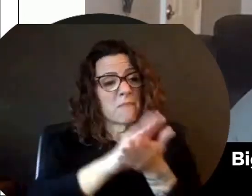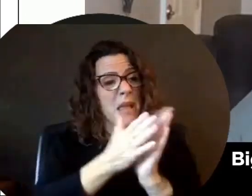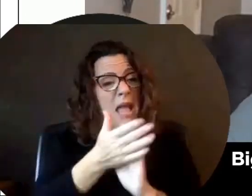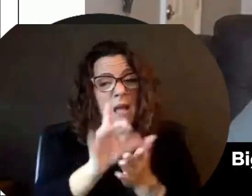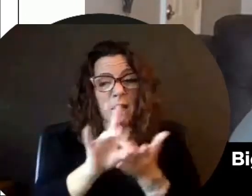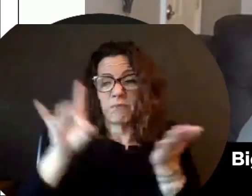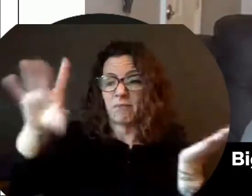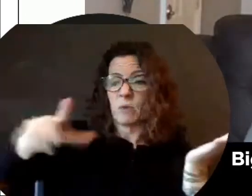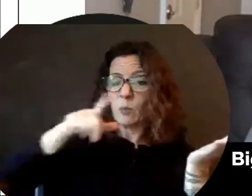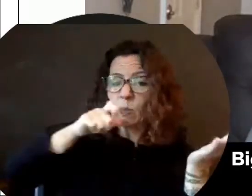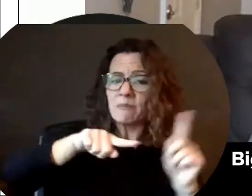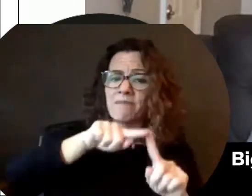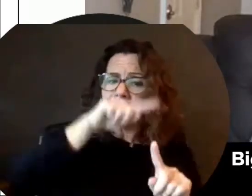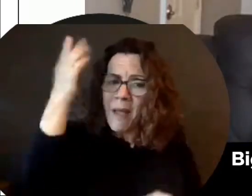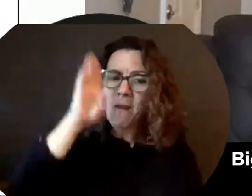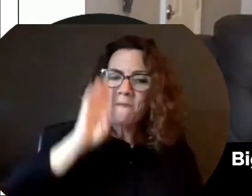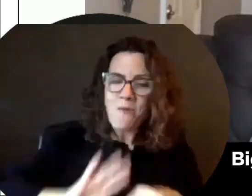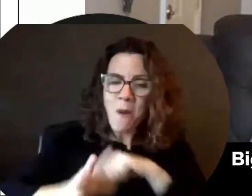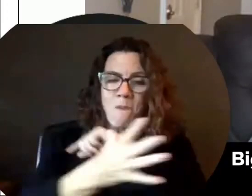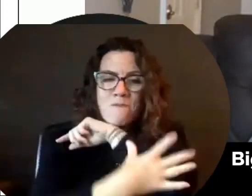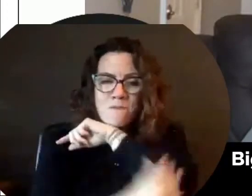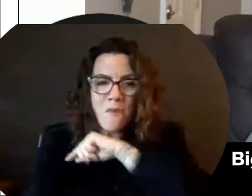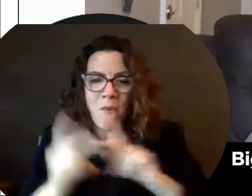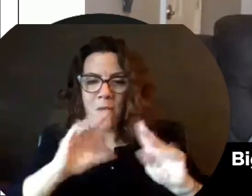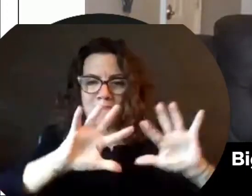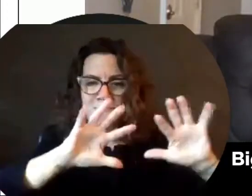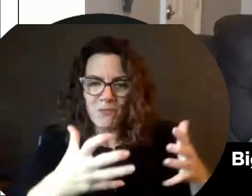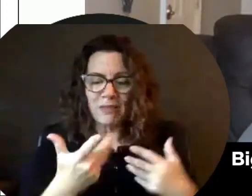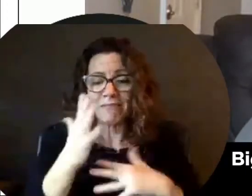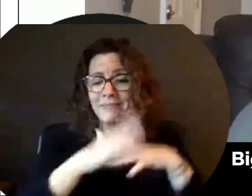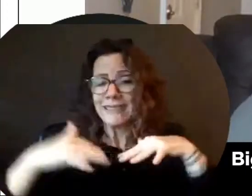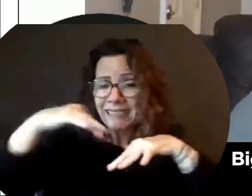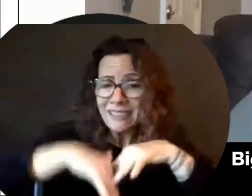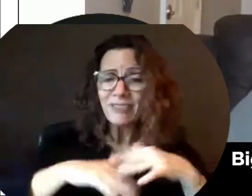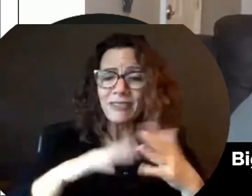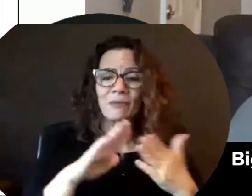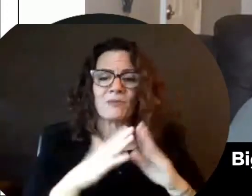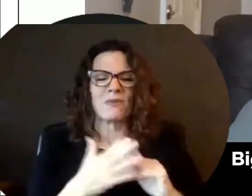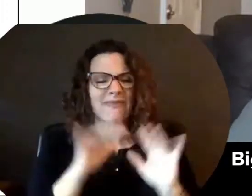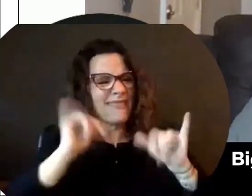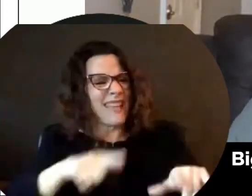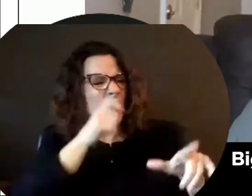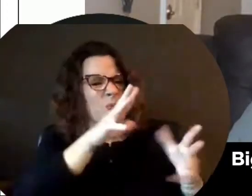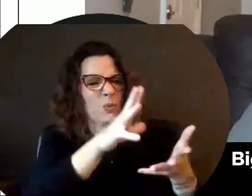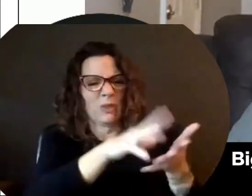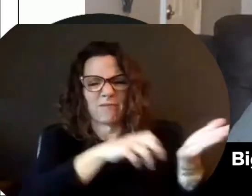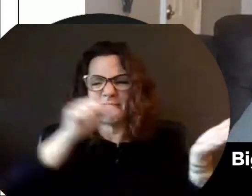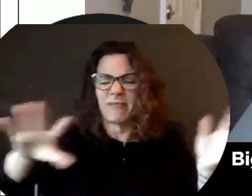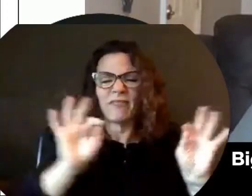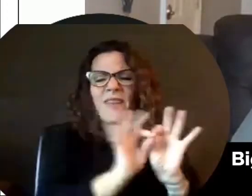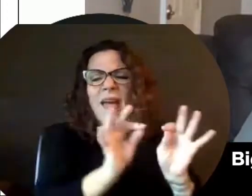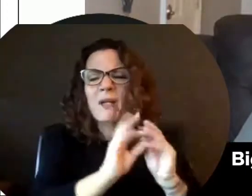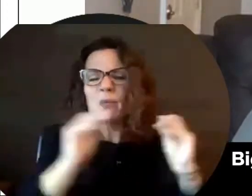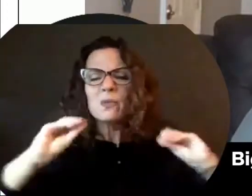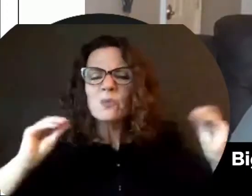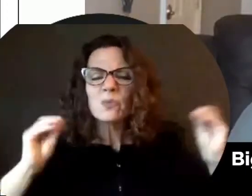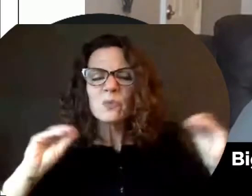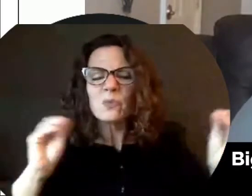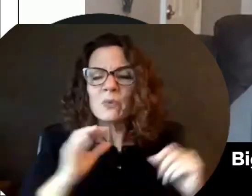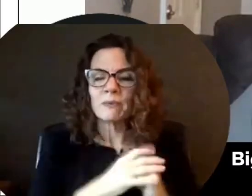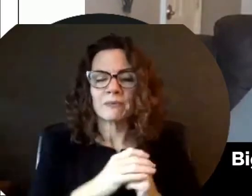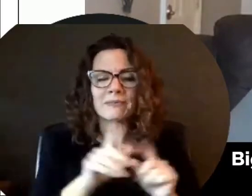do slavery, the same people they genocided to steal the land from in the first place, and they're just perpetuating an ongoing